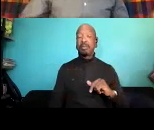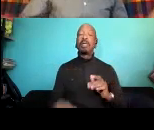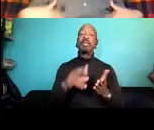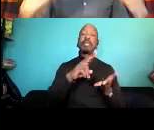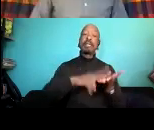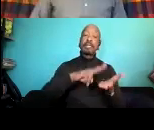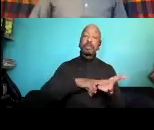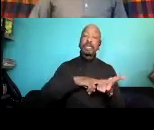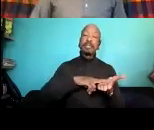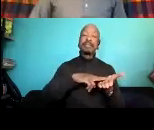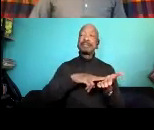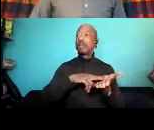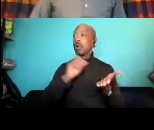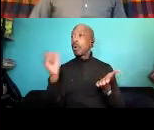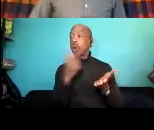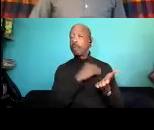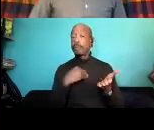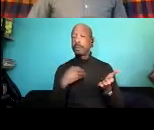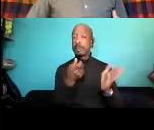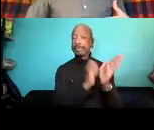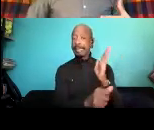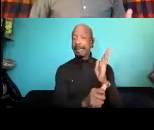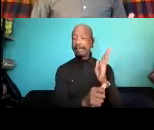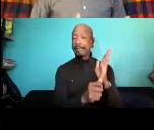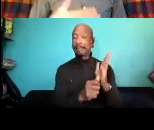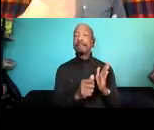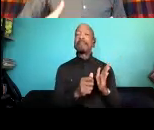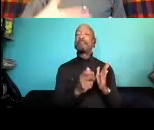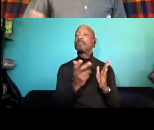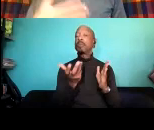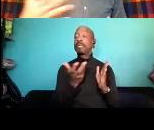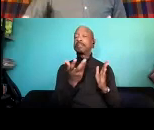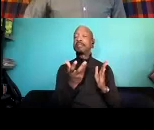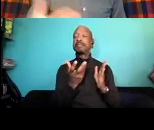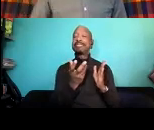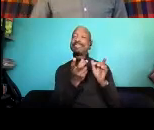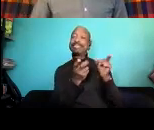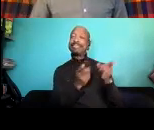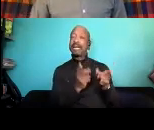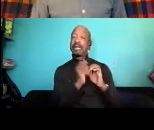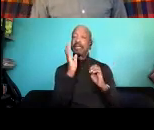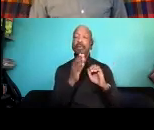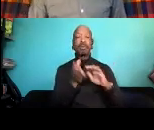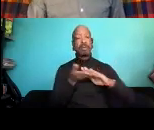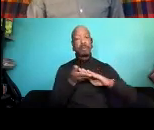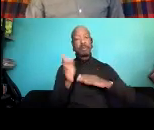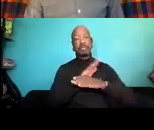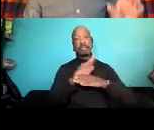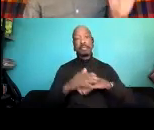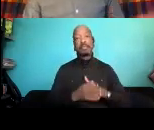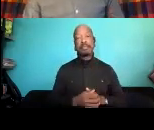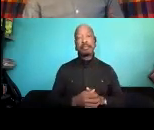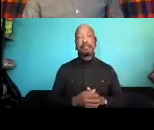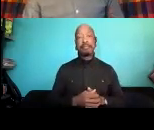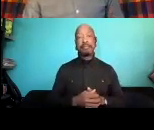is signed by all the members of the cooperative to define how they're going to operate their business.